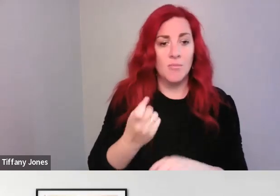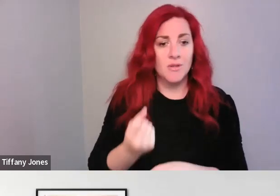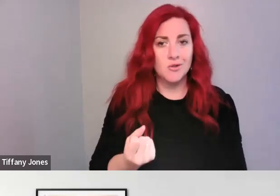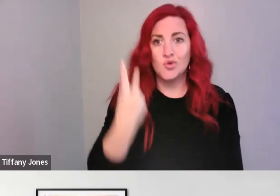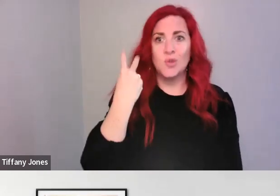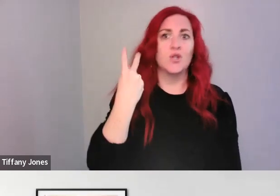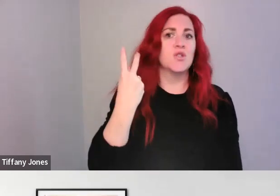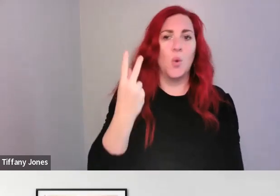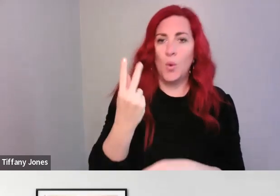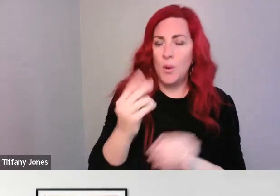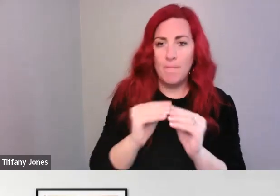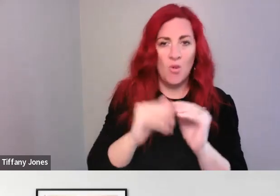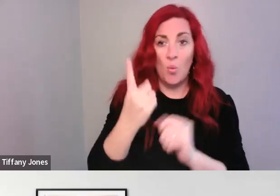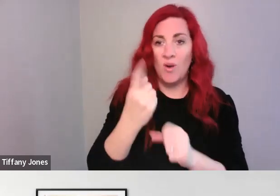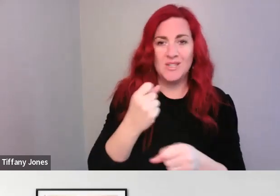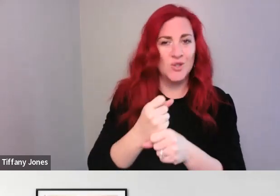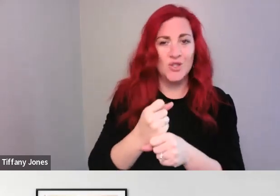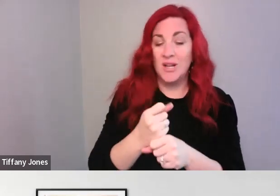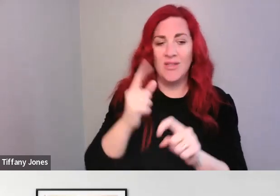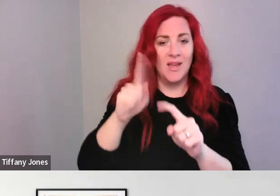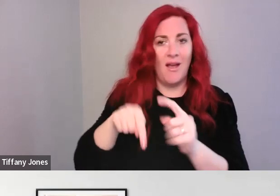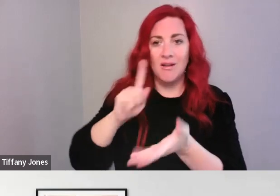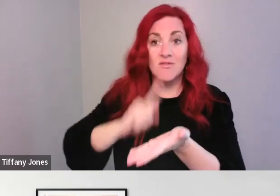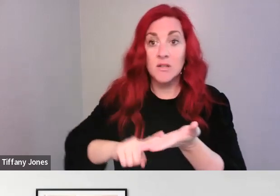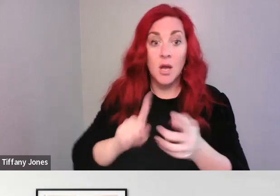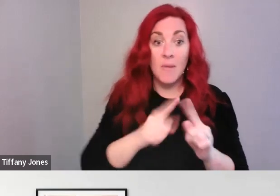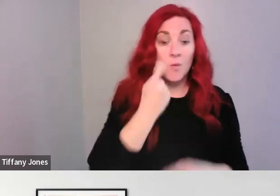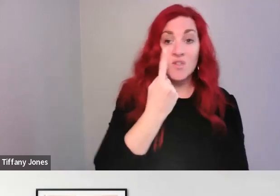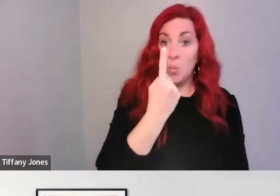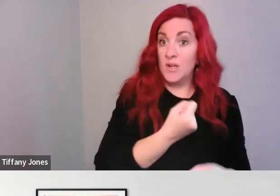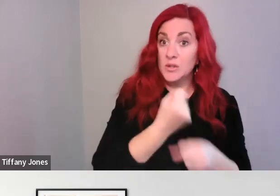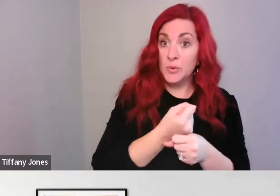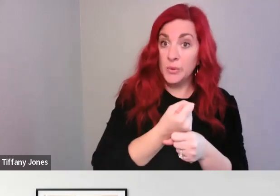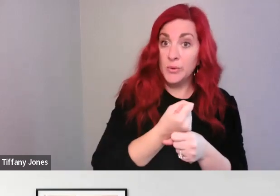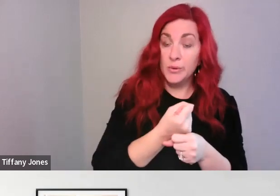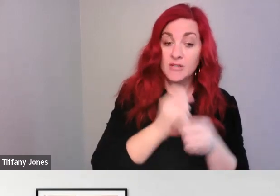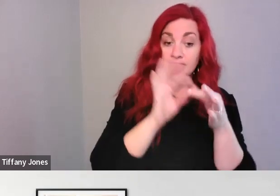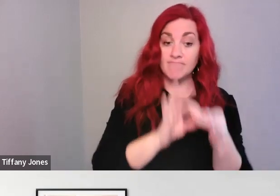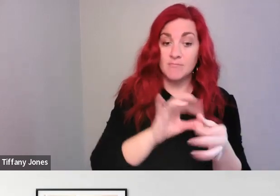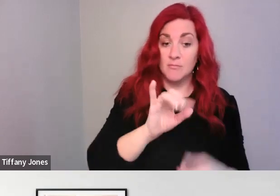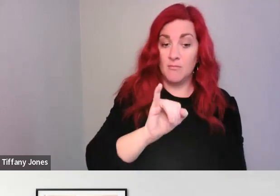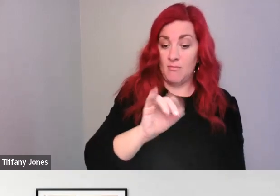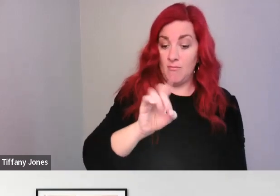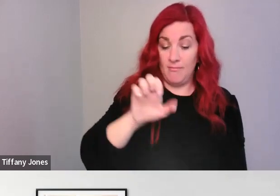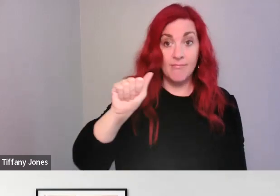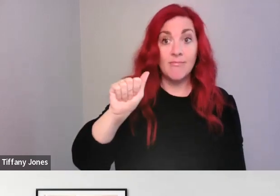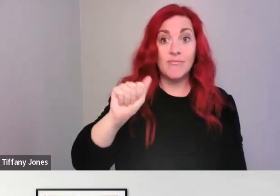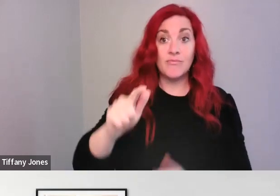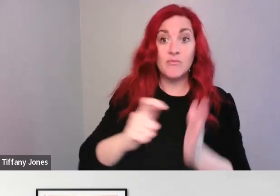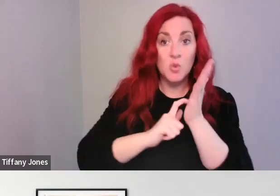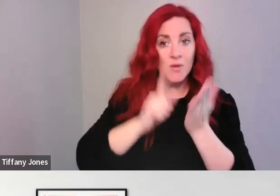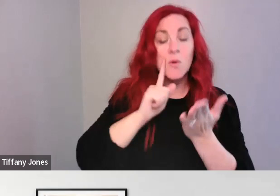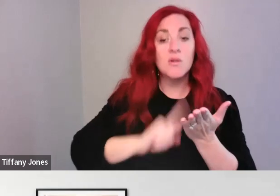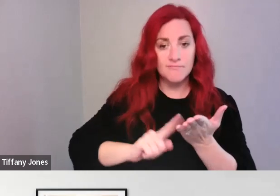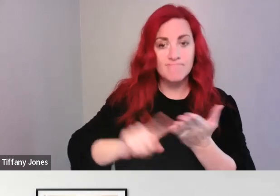than a year ago. They won't investigate that. But as long as it happened within the past year and it's related to IDEA, they are required to